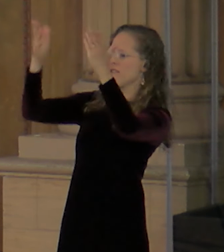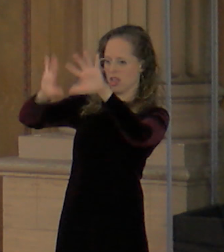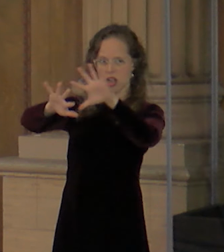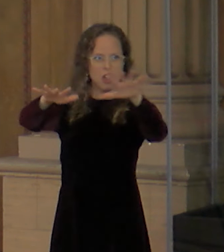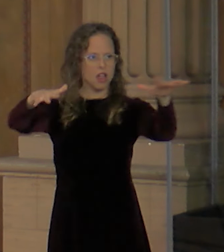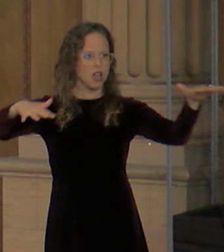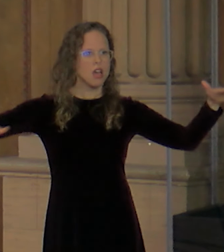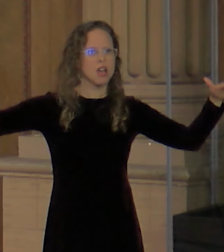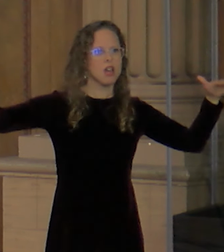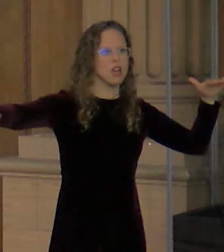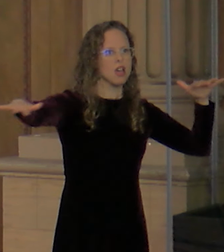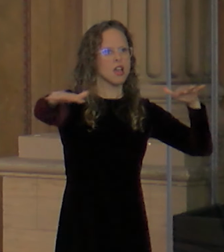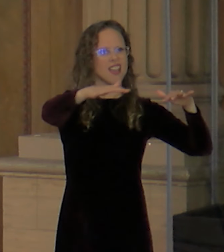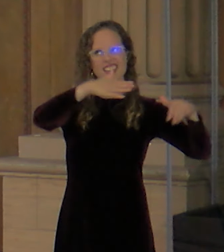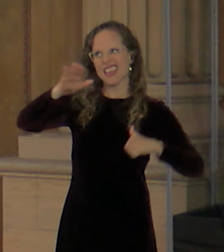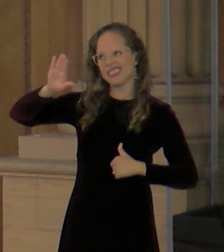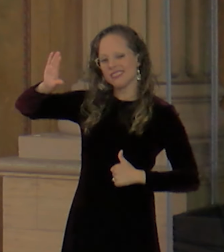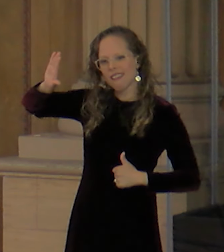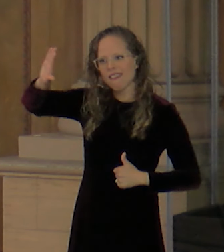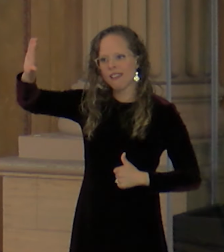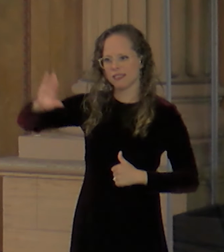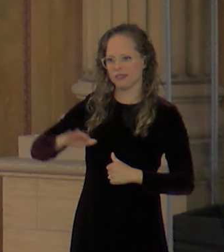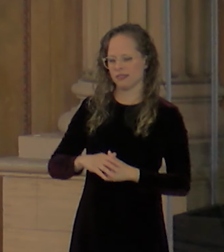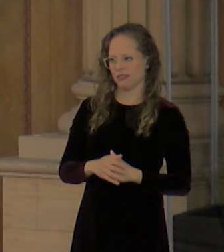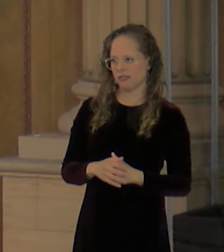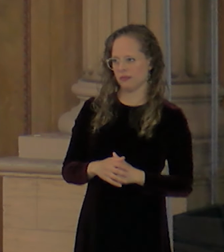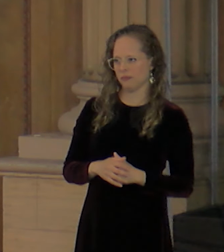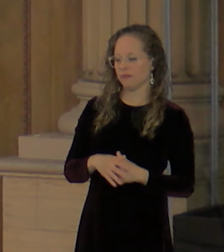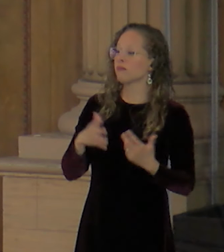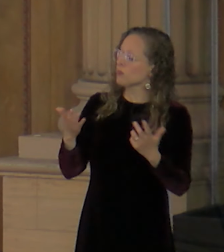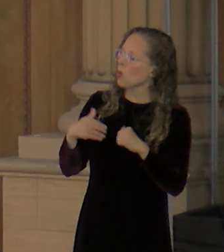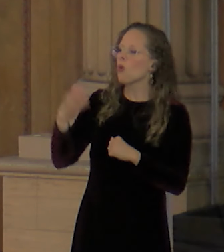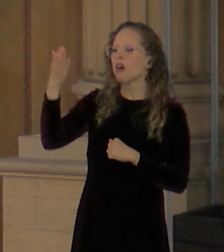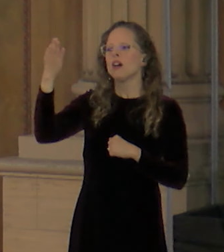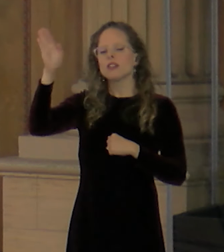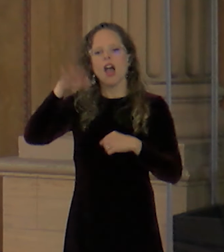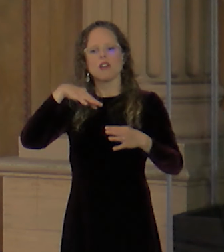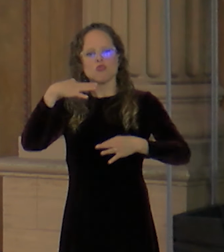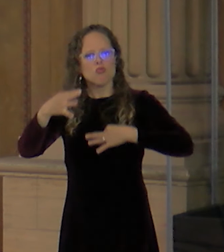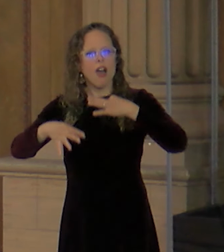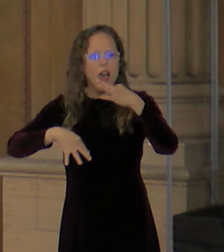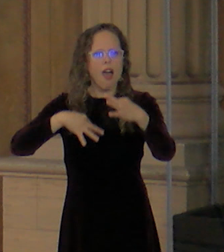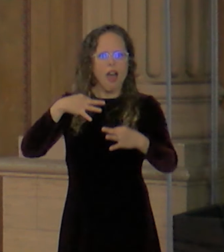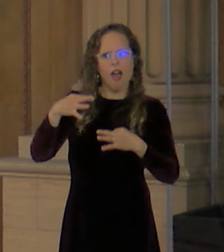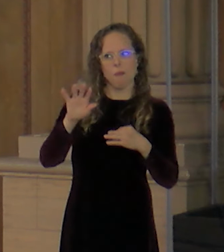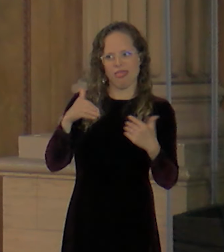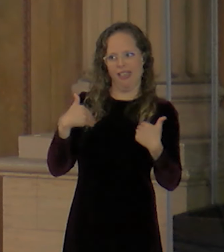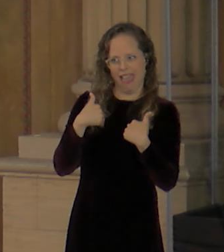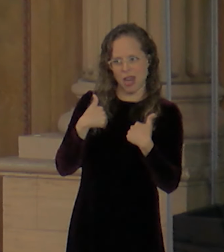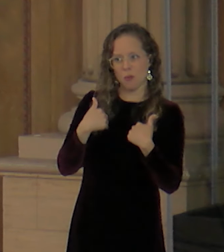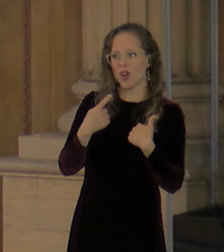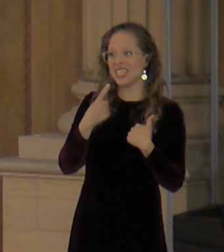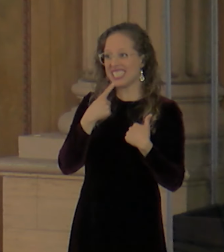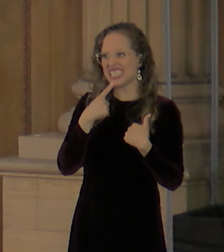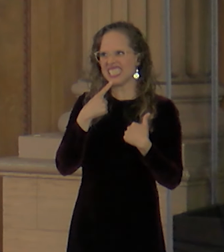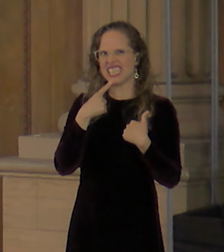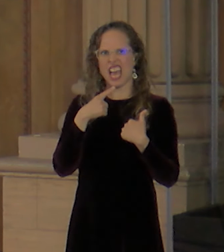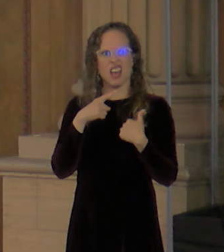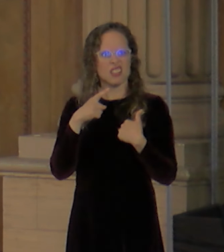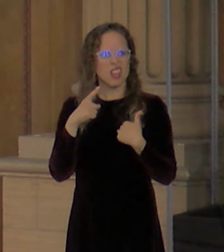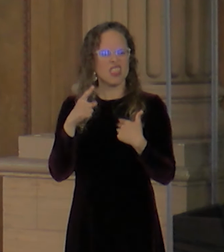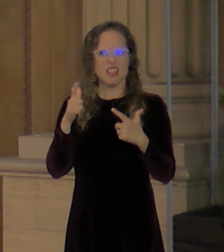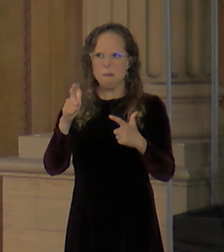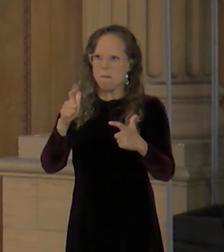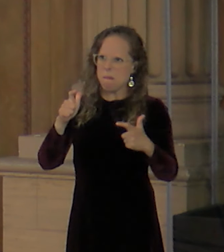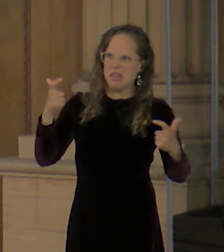So God describes this serpent a little bit, and he says that he has power even over the most powerful,